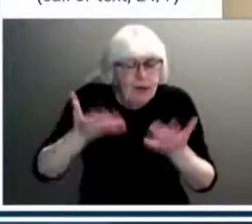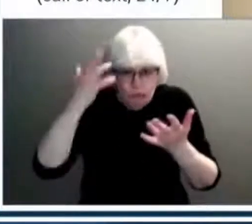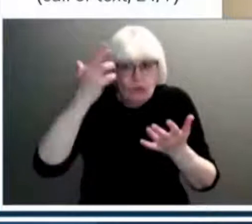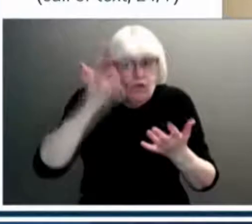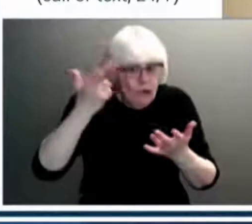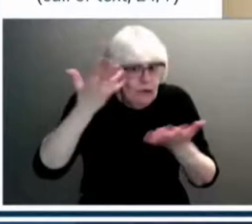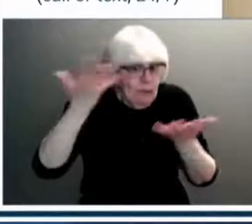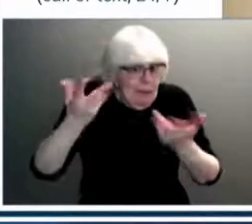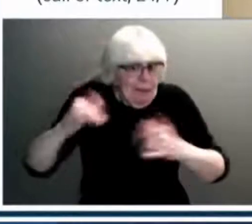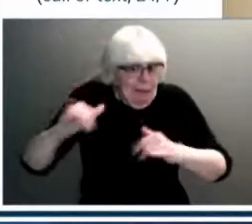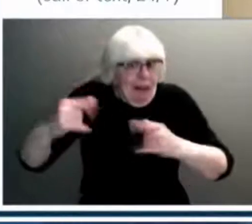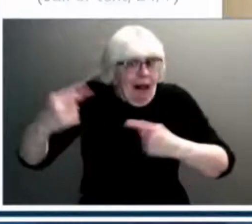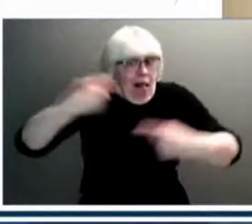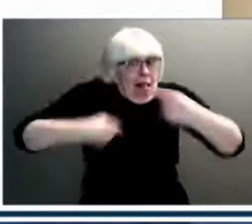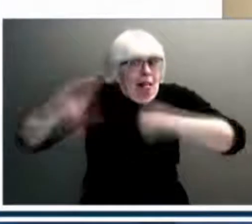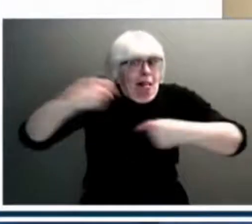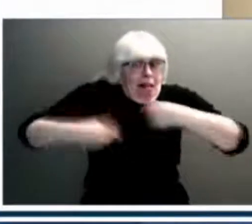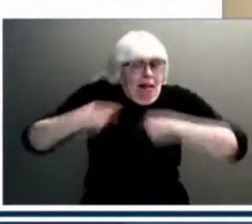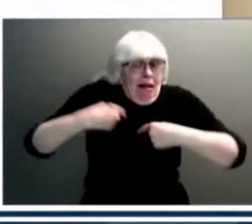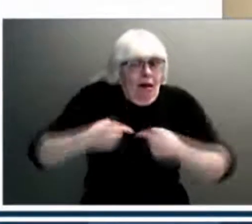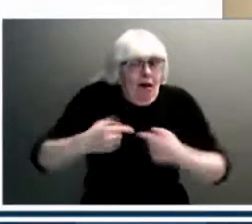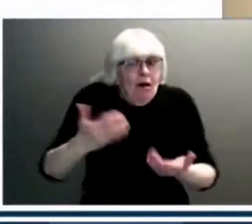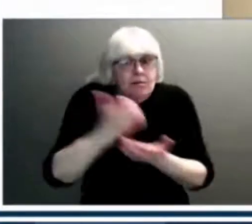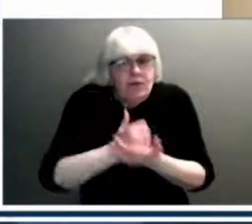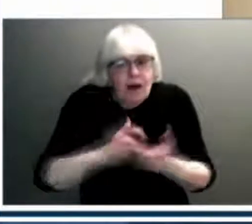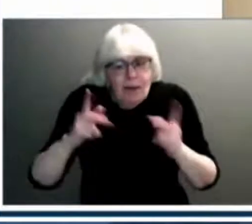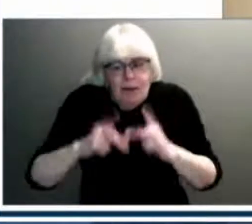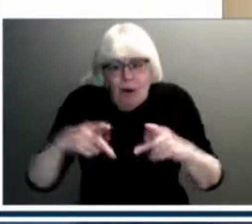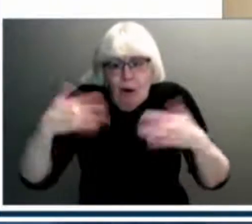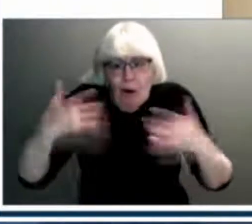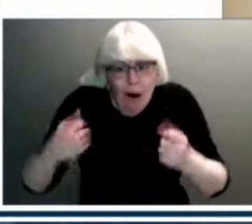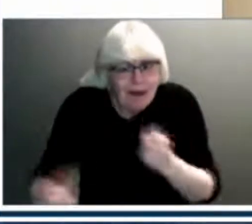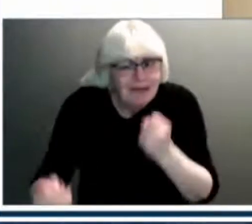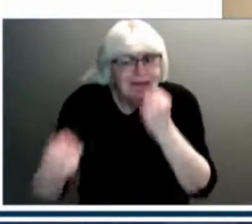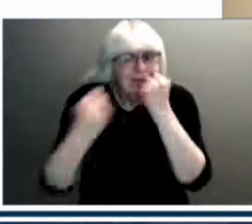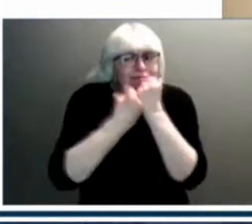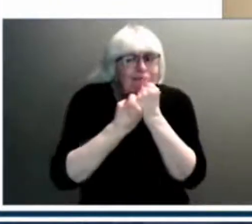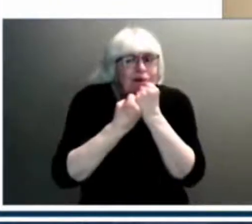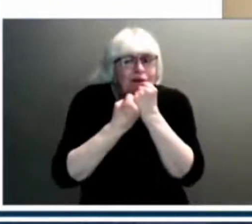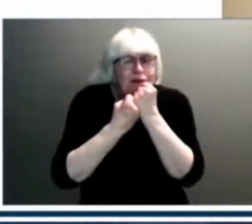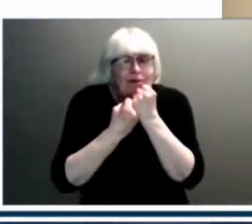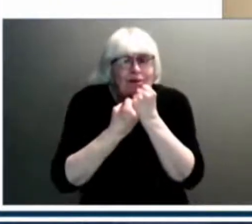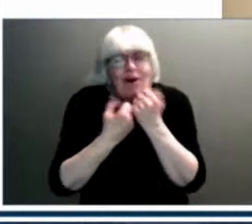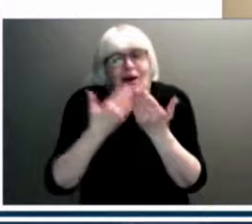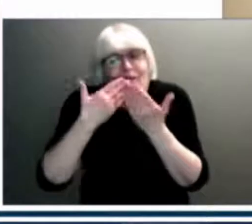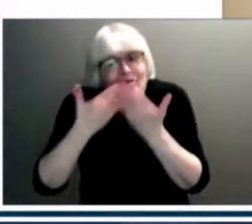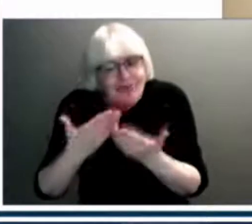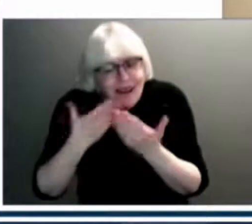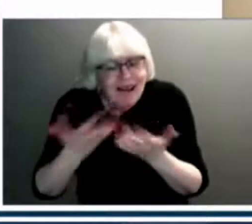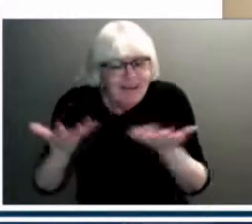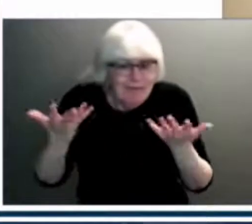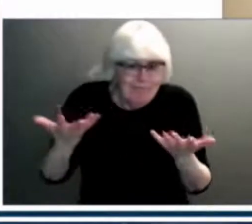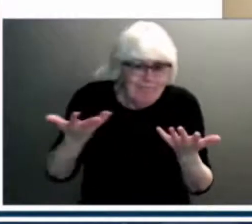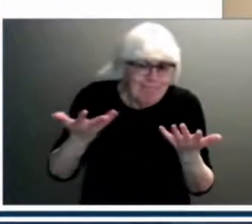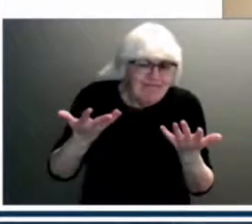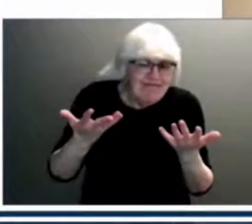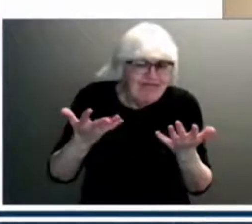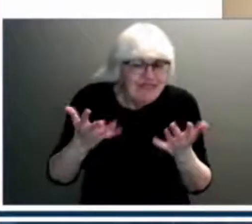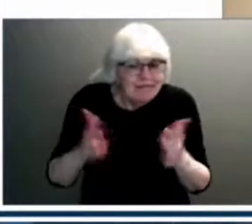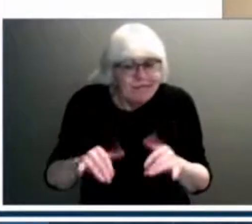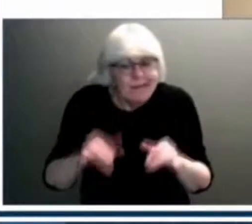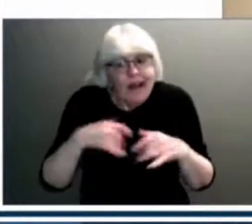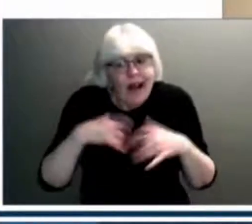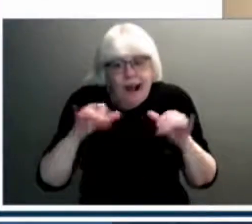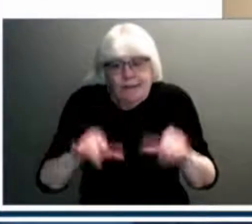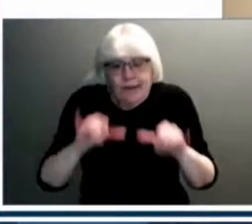say how valuable it is that to hear my voice at briefings. So I'm going to continue to be the the Chief Medical Officer of Health